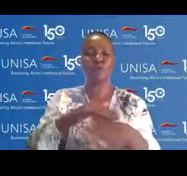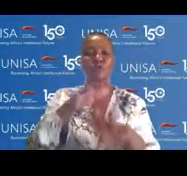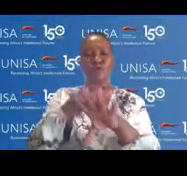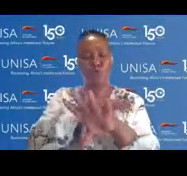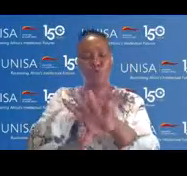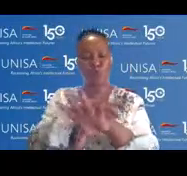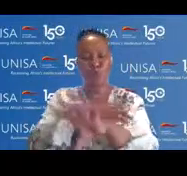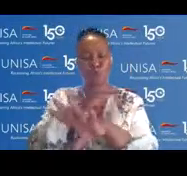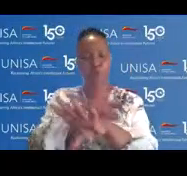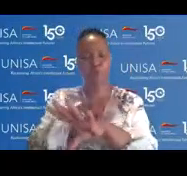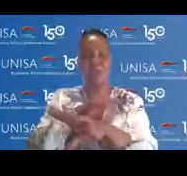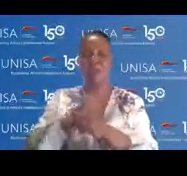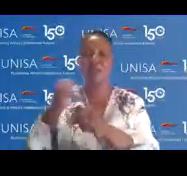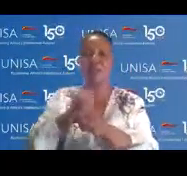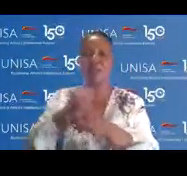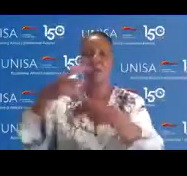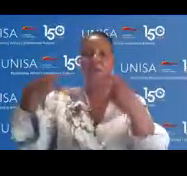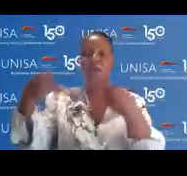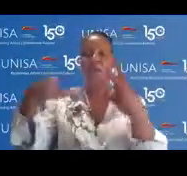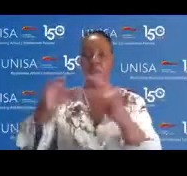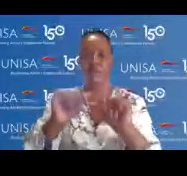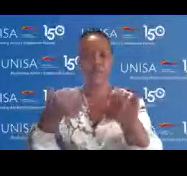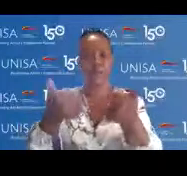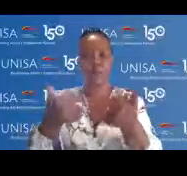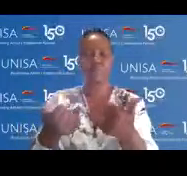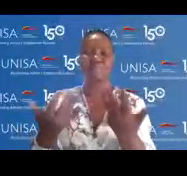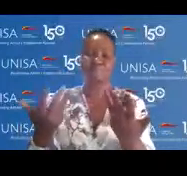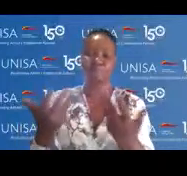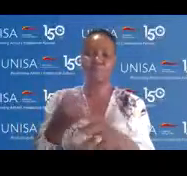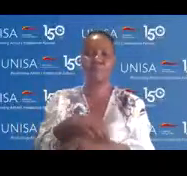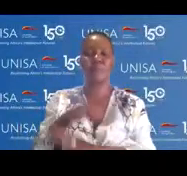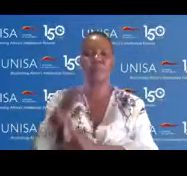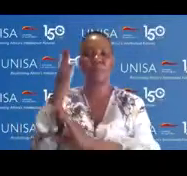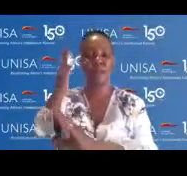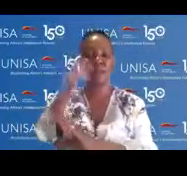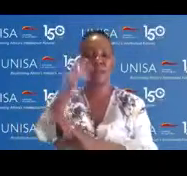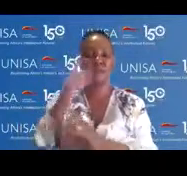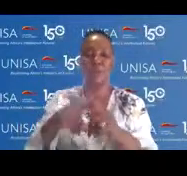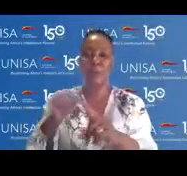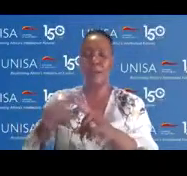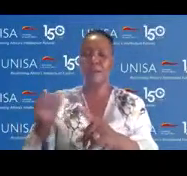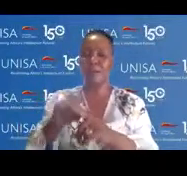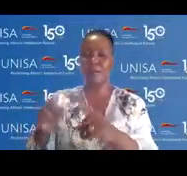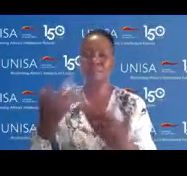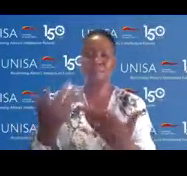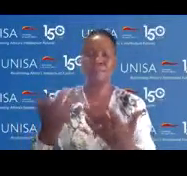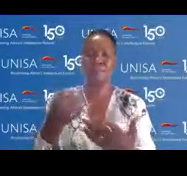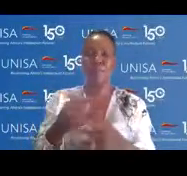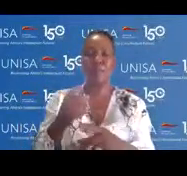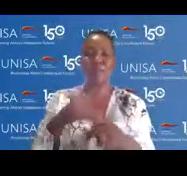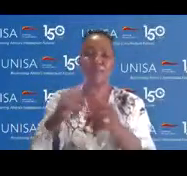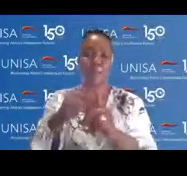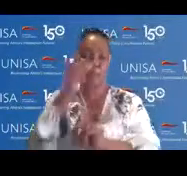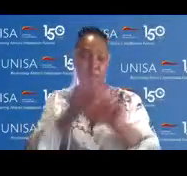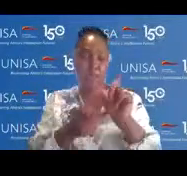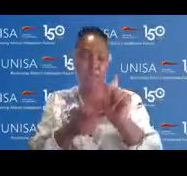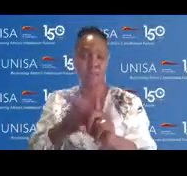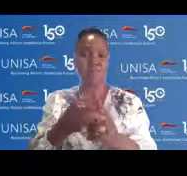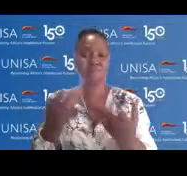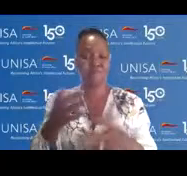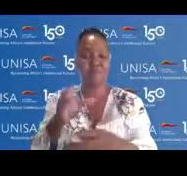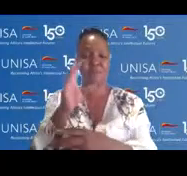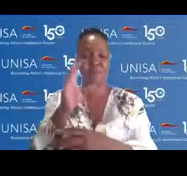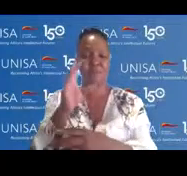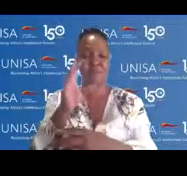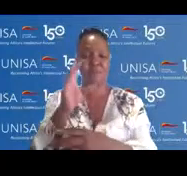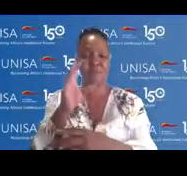function that well. Okay, I know you're not playing games and stuff, but as a gamer, definitely Celeron will never work.